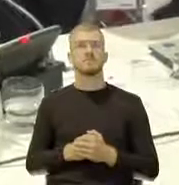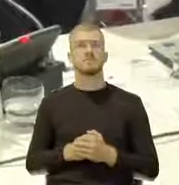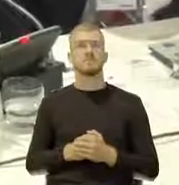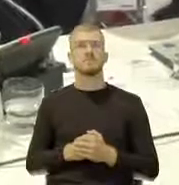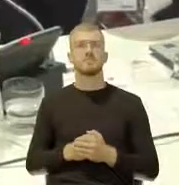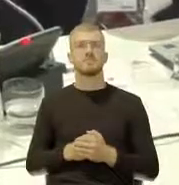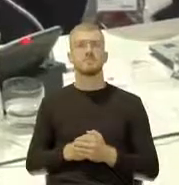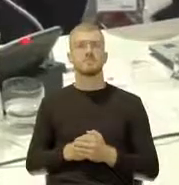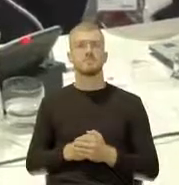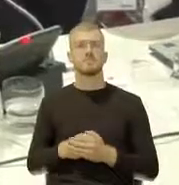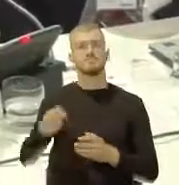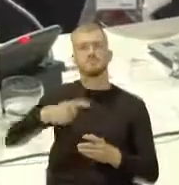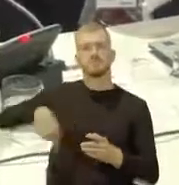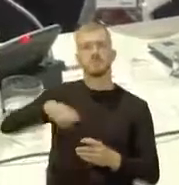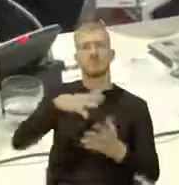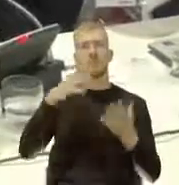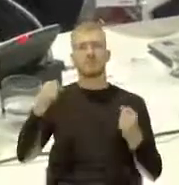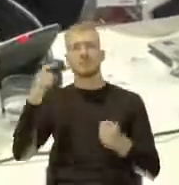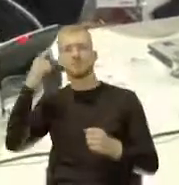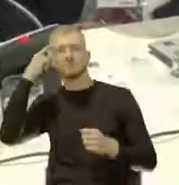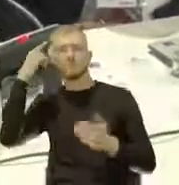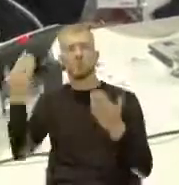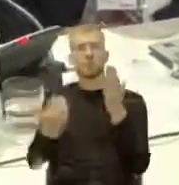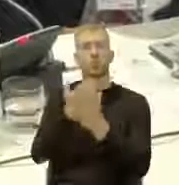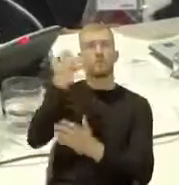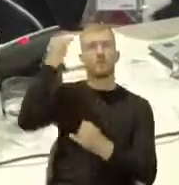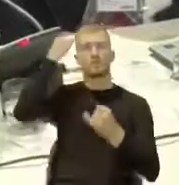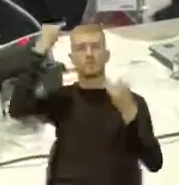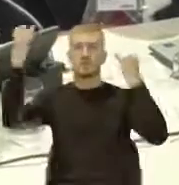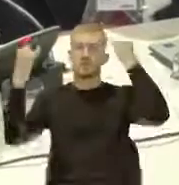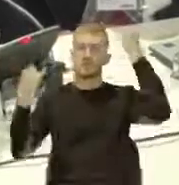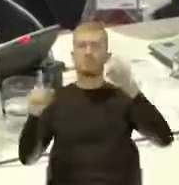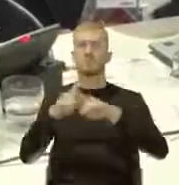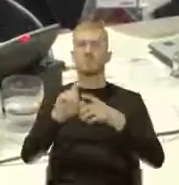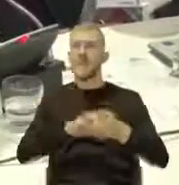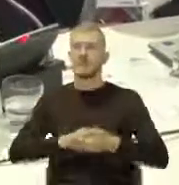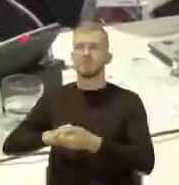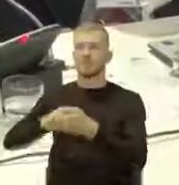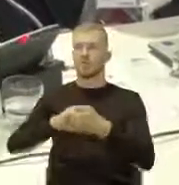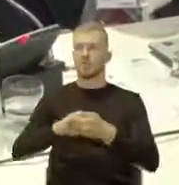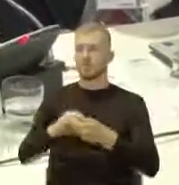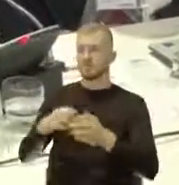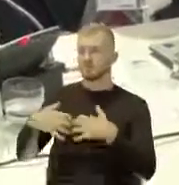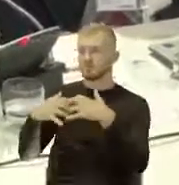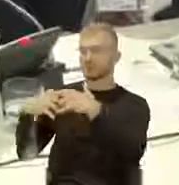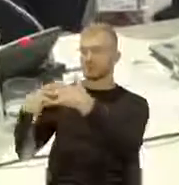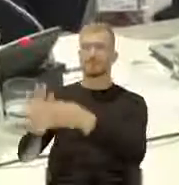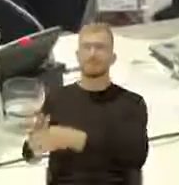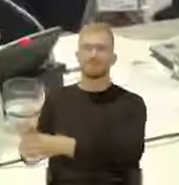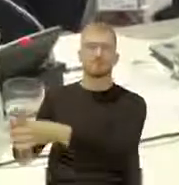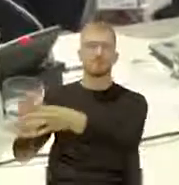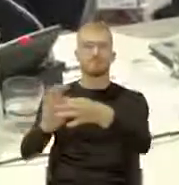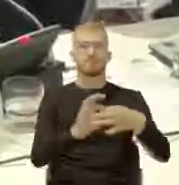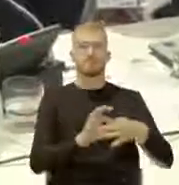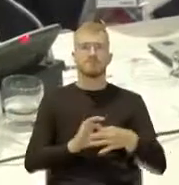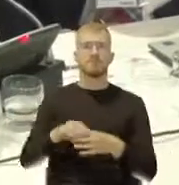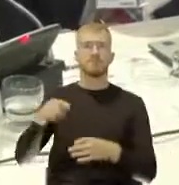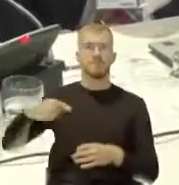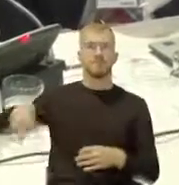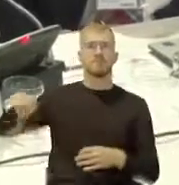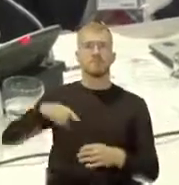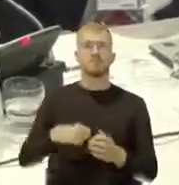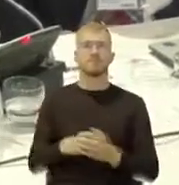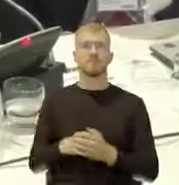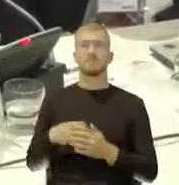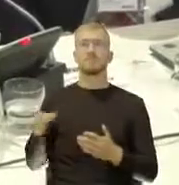cities in our area, and we could apply for European funds to buy